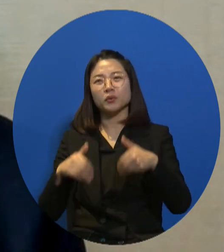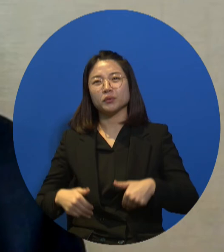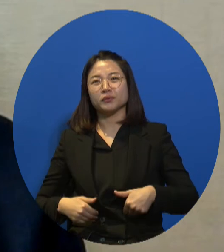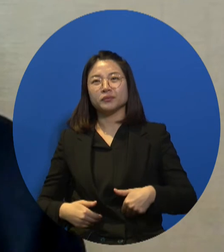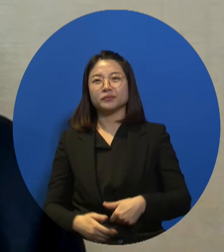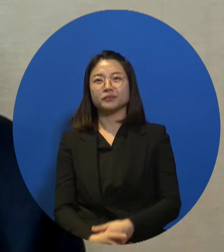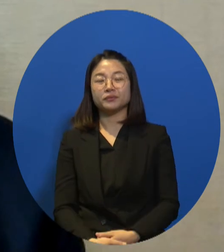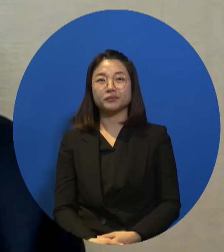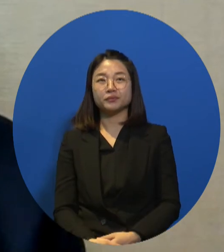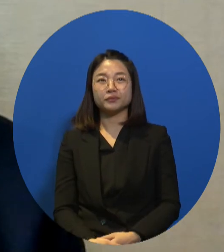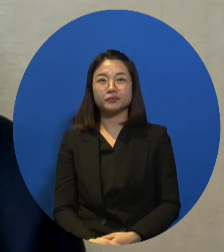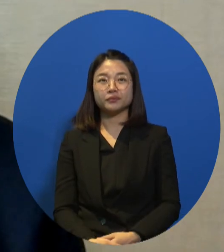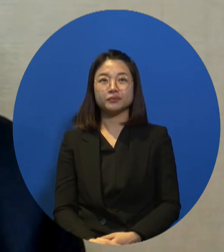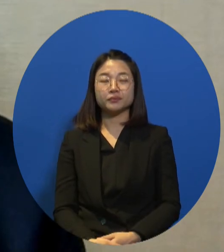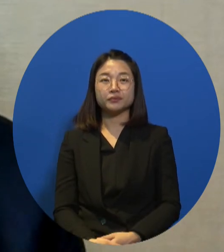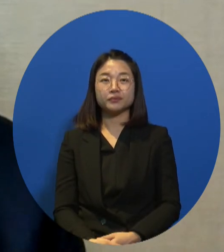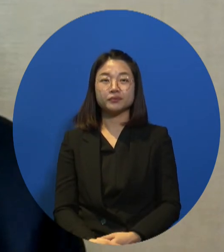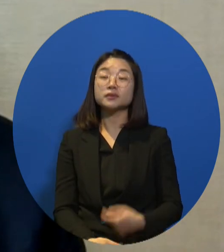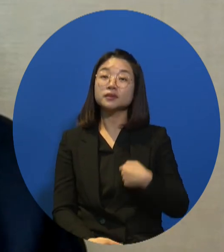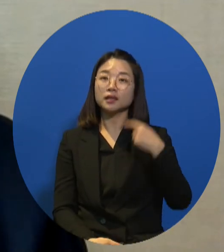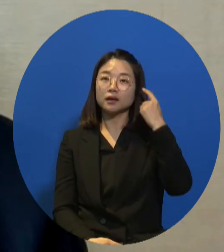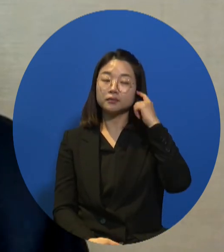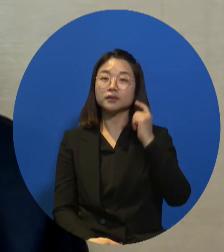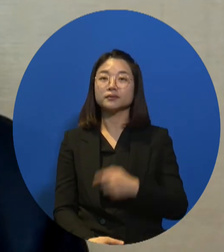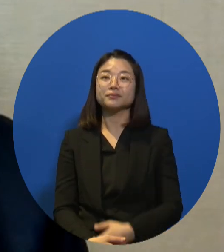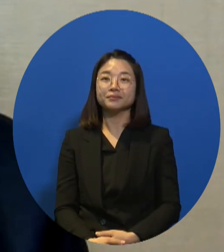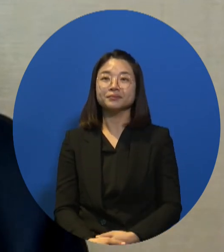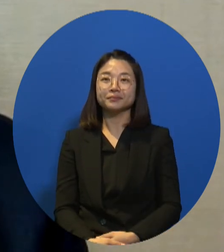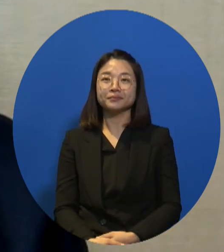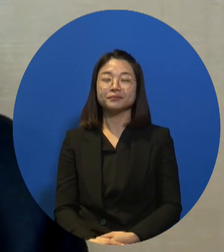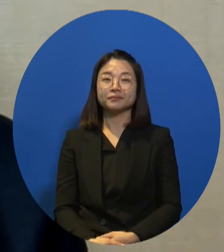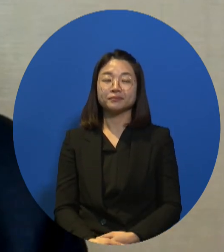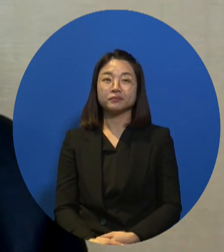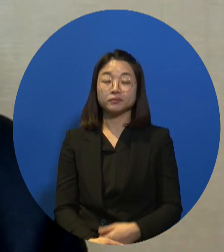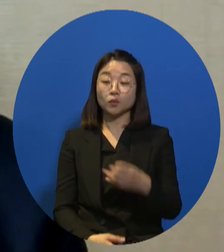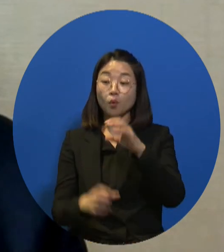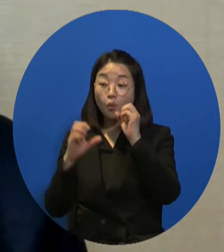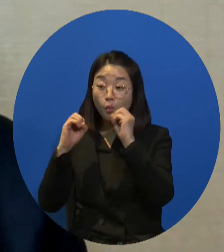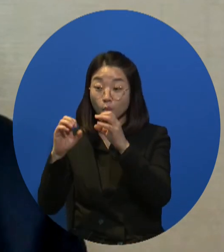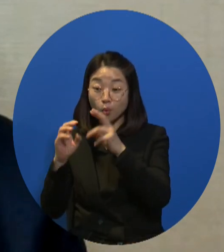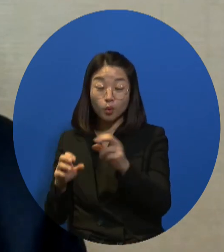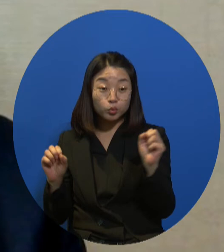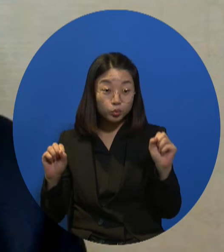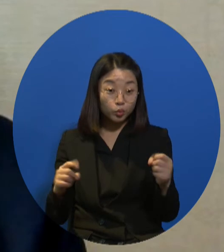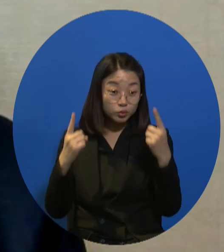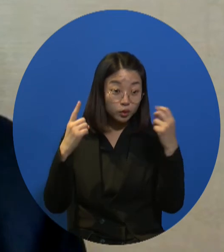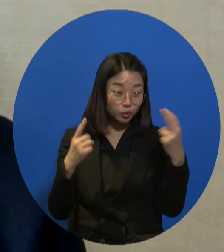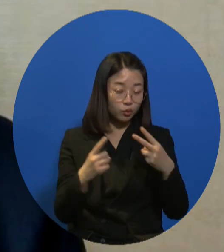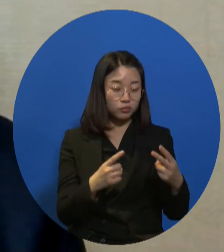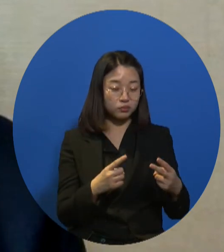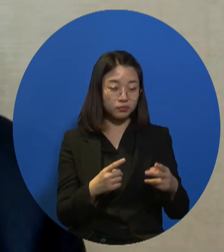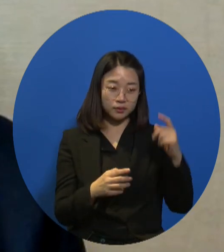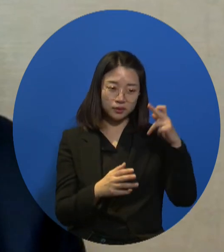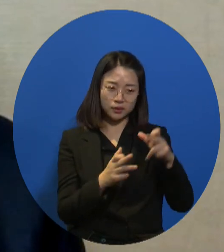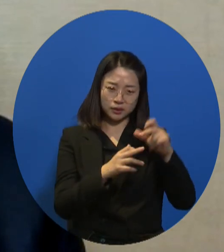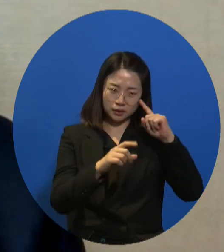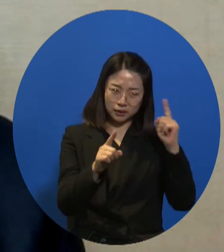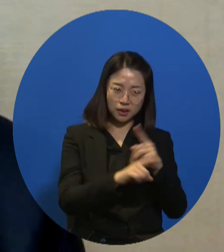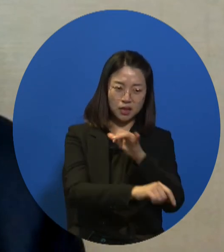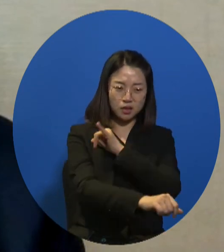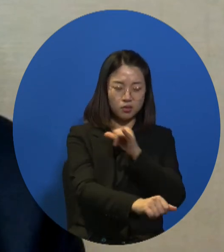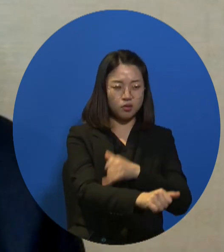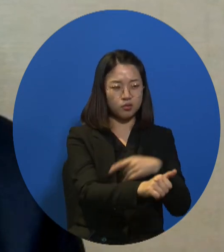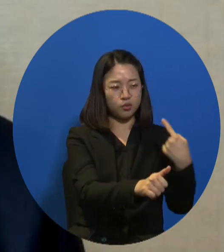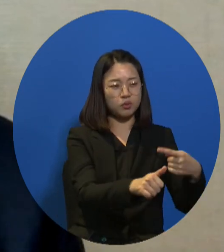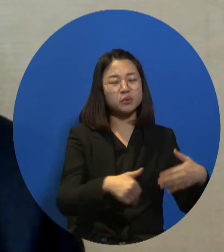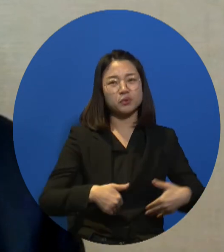official gazettes or public bulletin boards or the websites. And in addition to such promotional activities, I think we